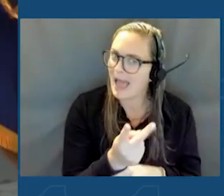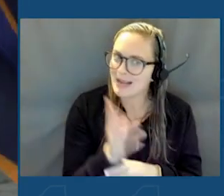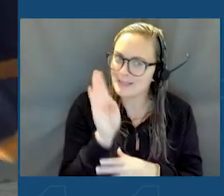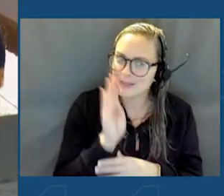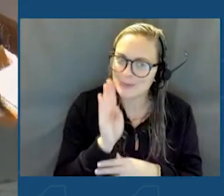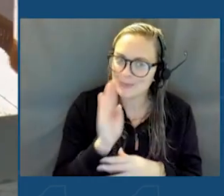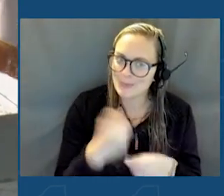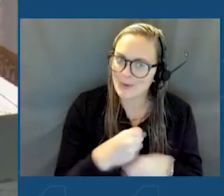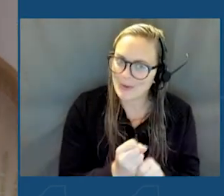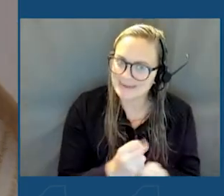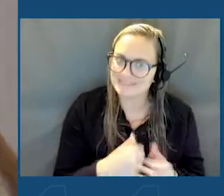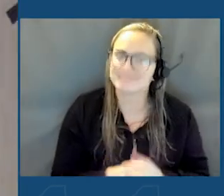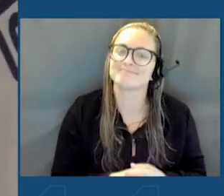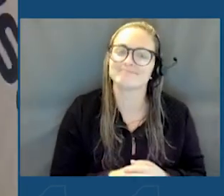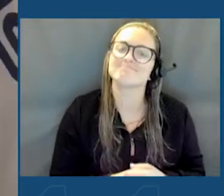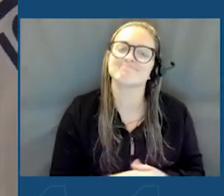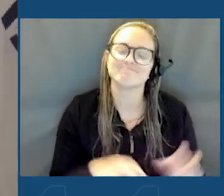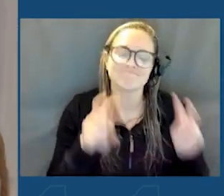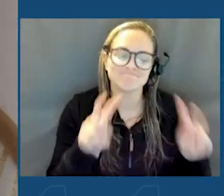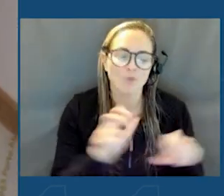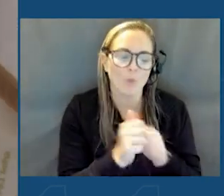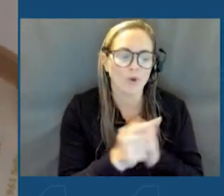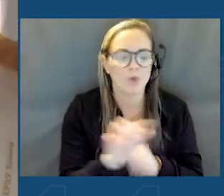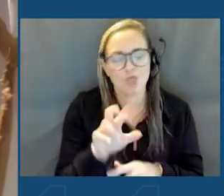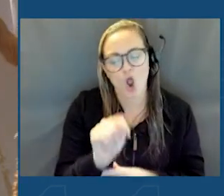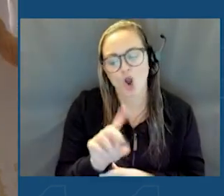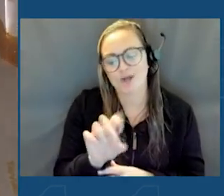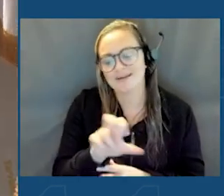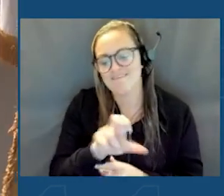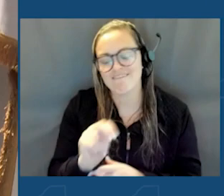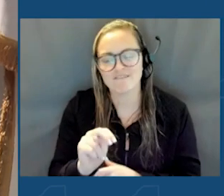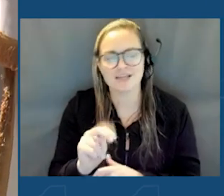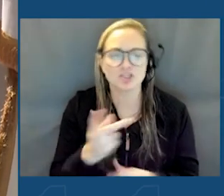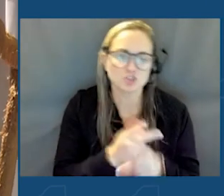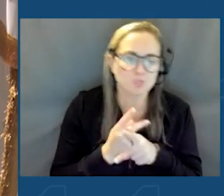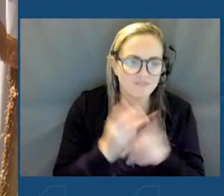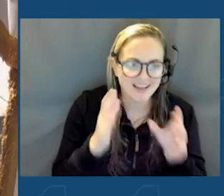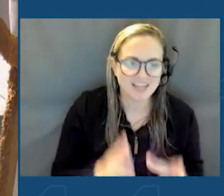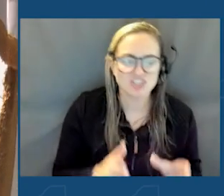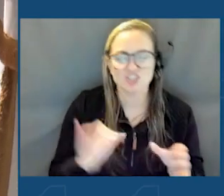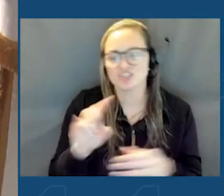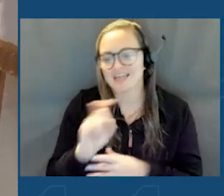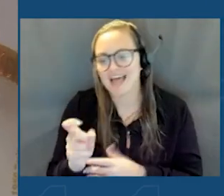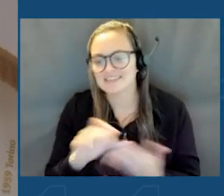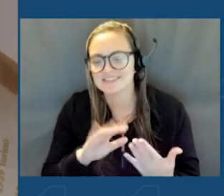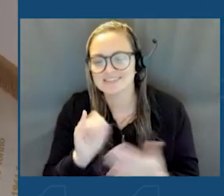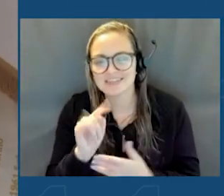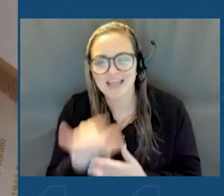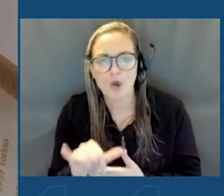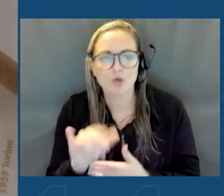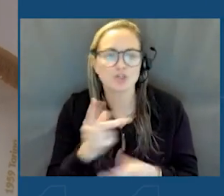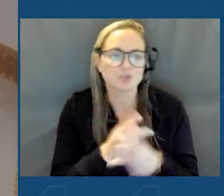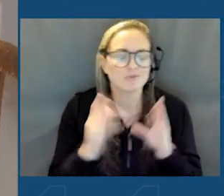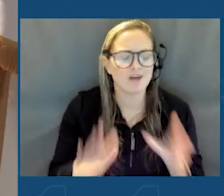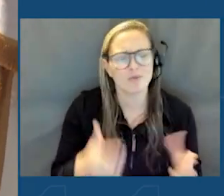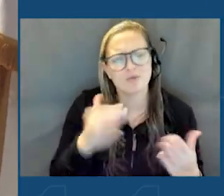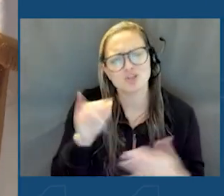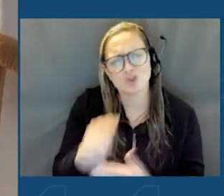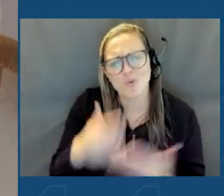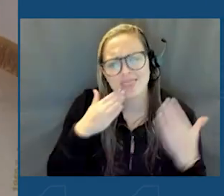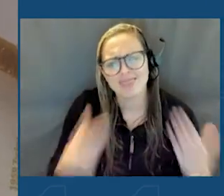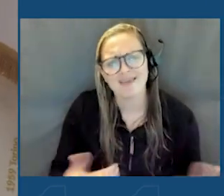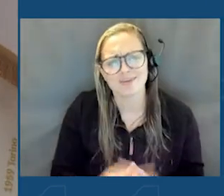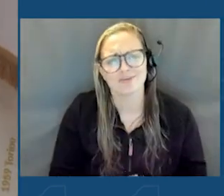So looking forward to working with Art Devlin and our supervisors and our Essex County supervisor and everybody else. But Joe, thank you for coming